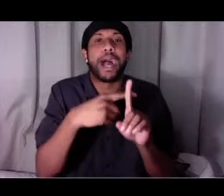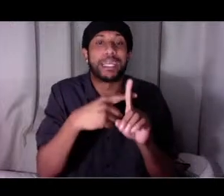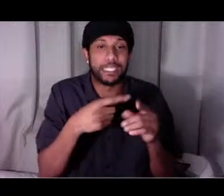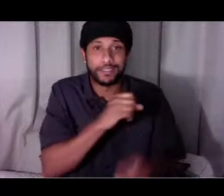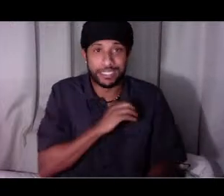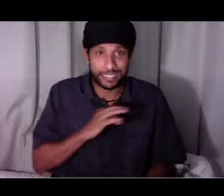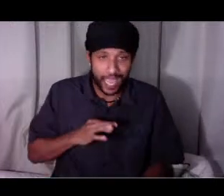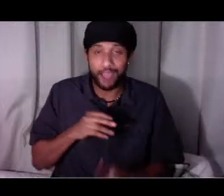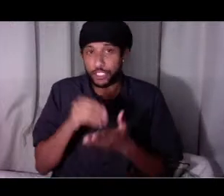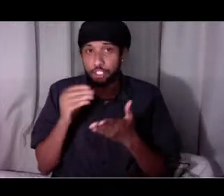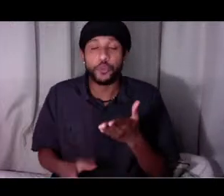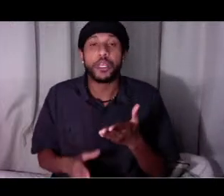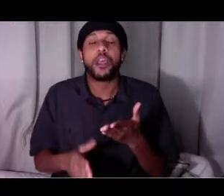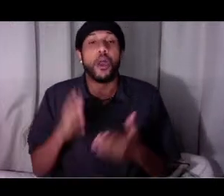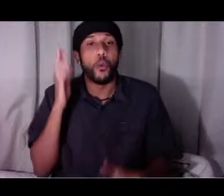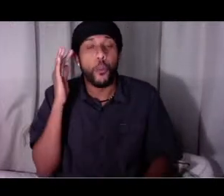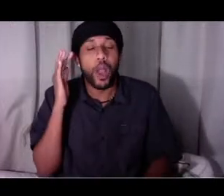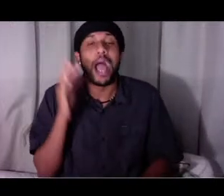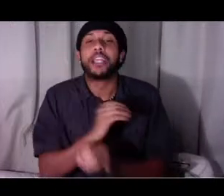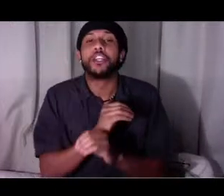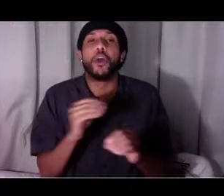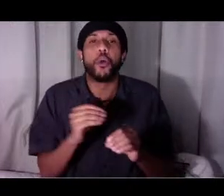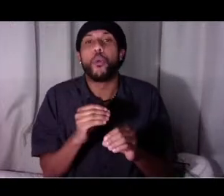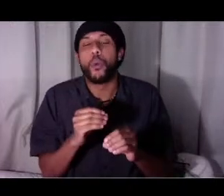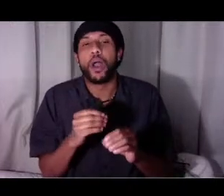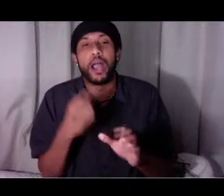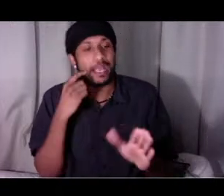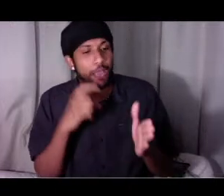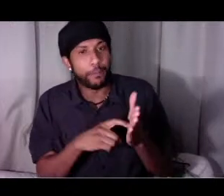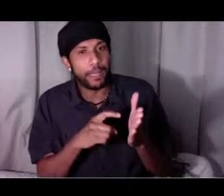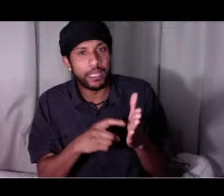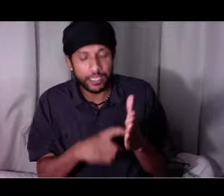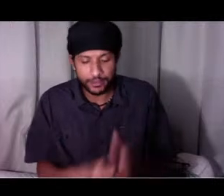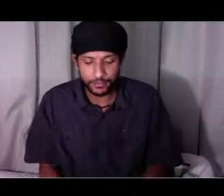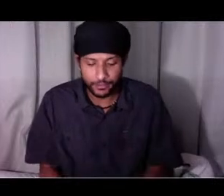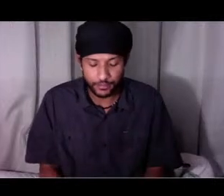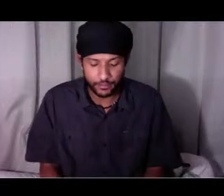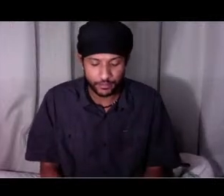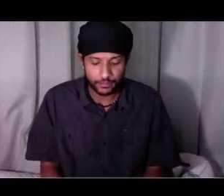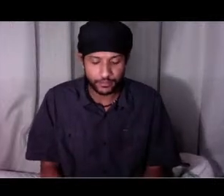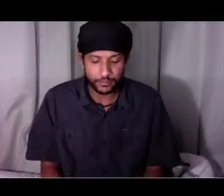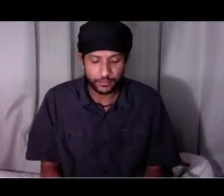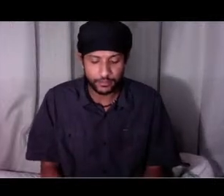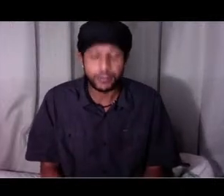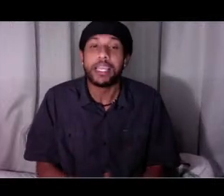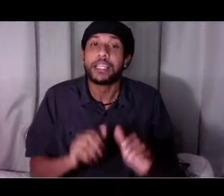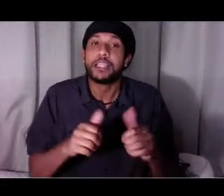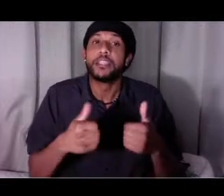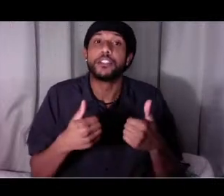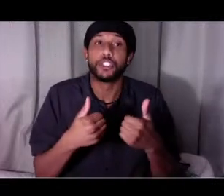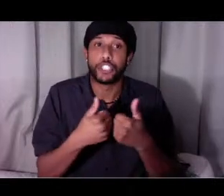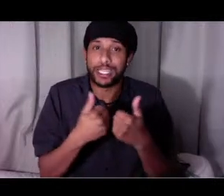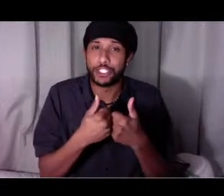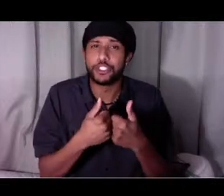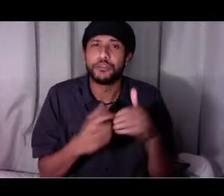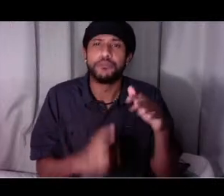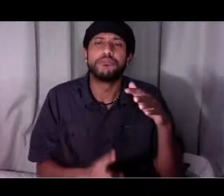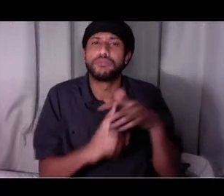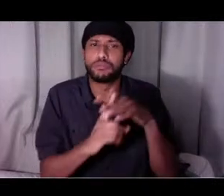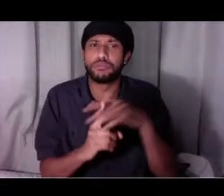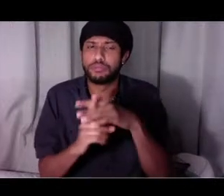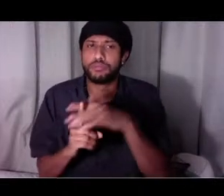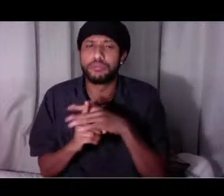accountability in all faucets since the arrival of Miss stori through the challenge es have become more evident it is through